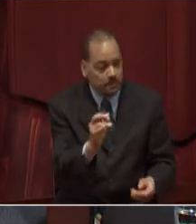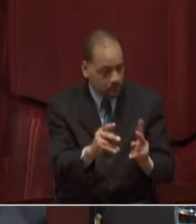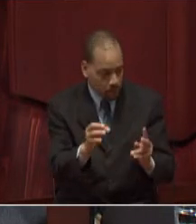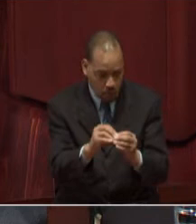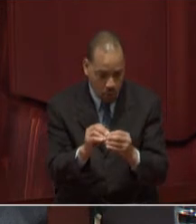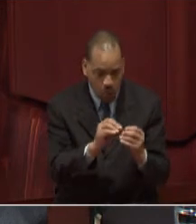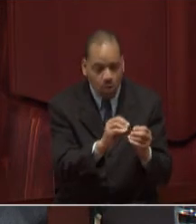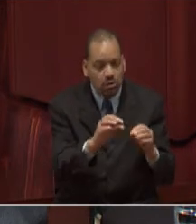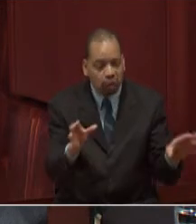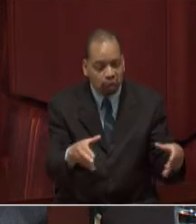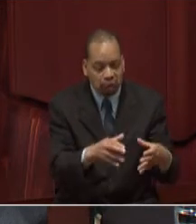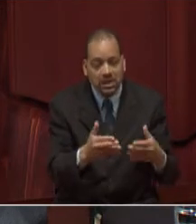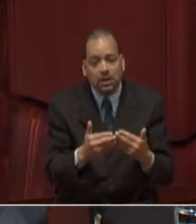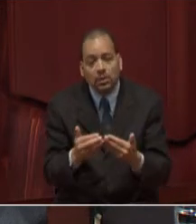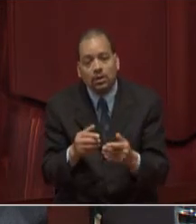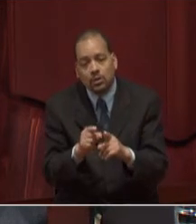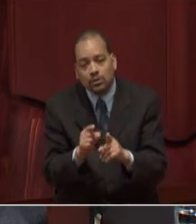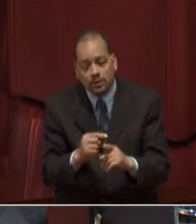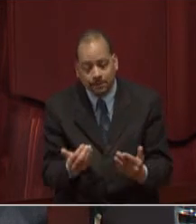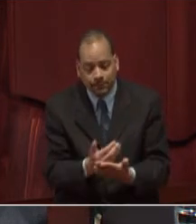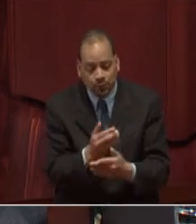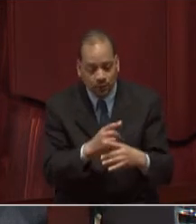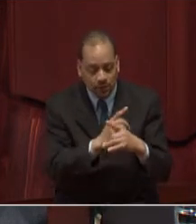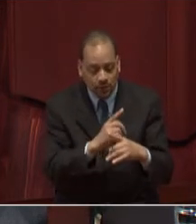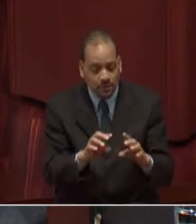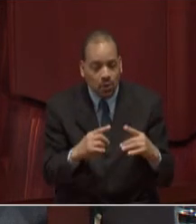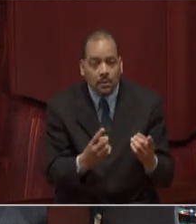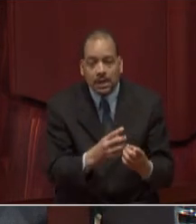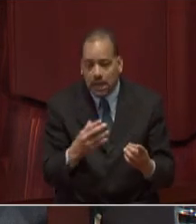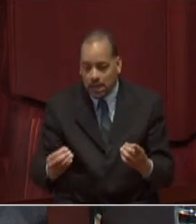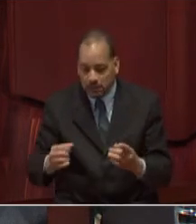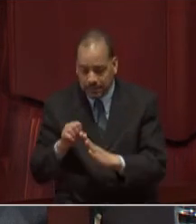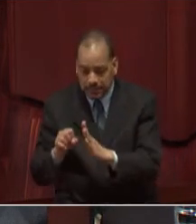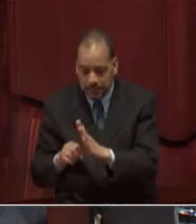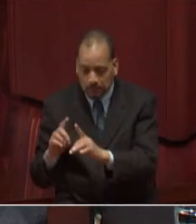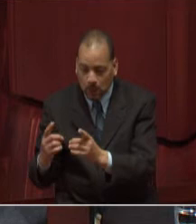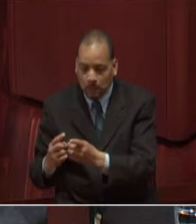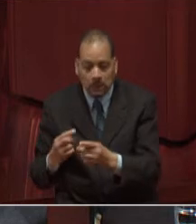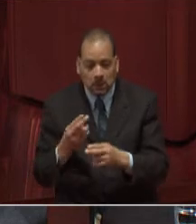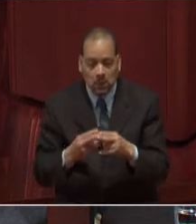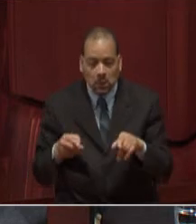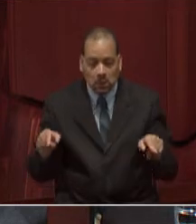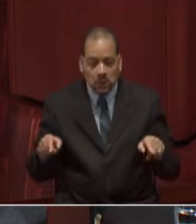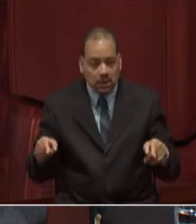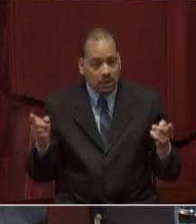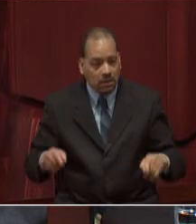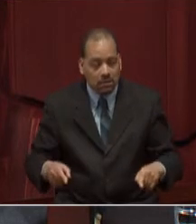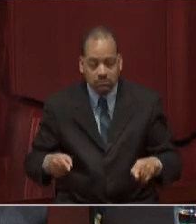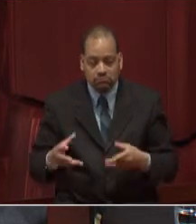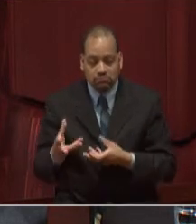the service chiefs, and the State Department were frozen out of the policy. So the NSC